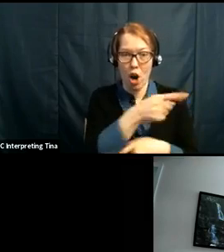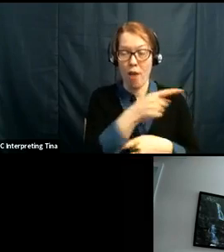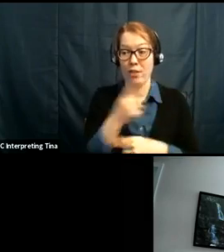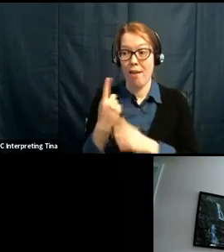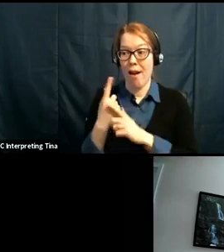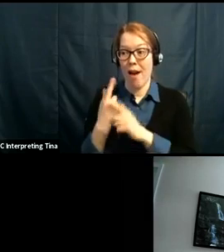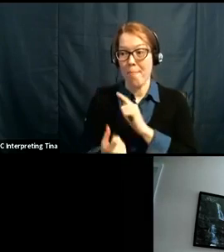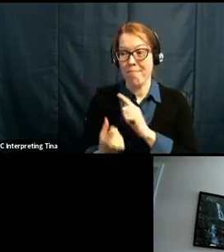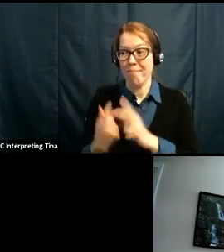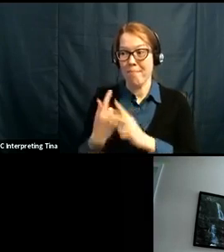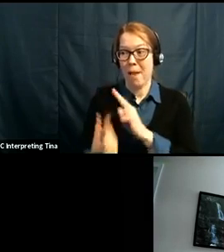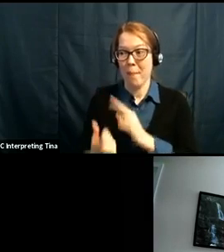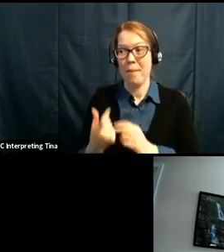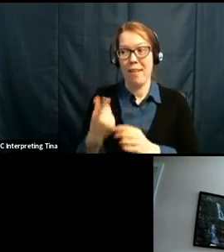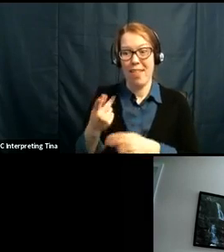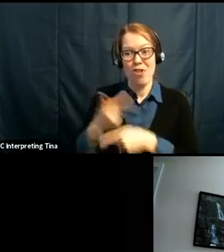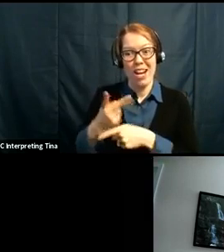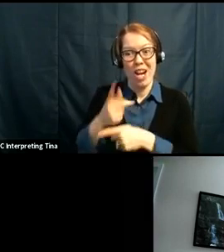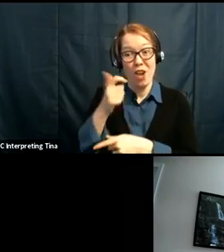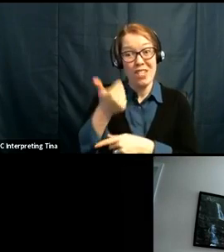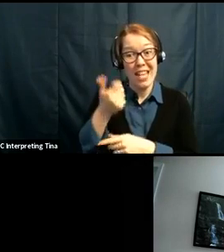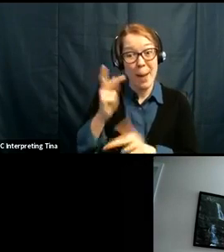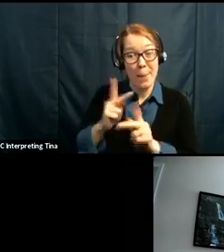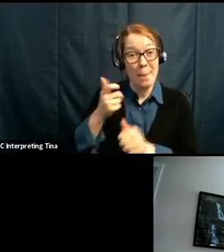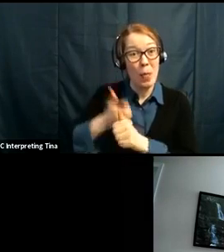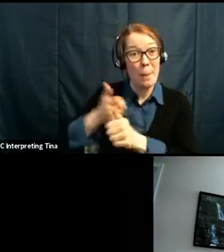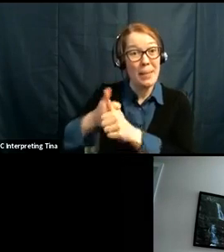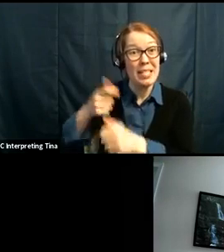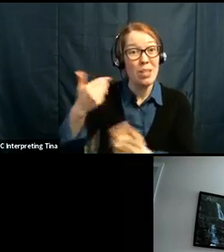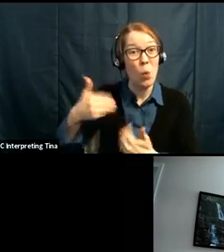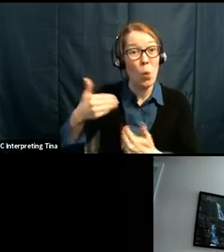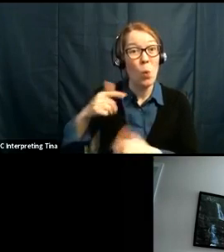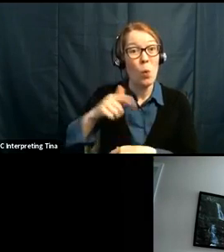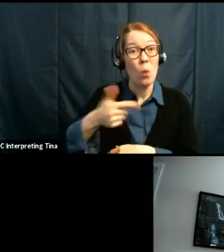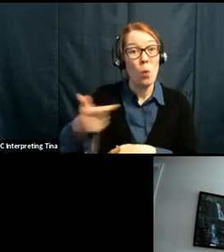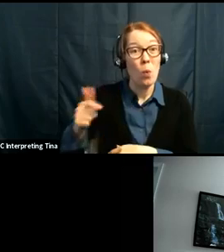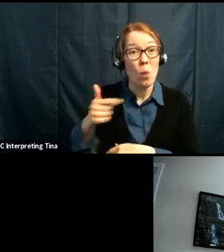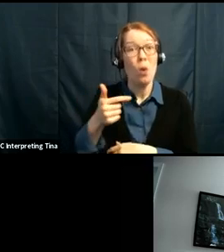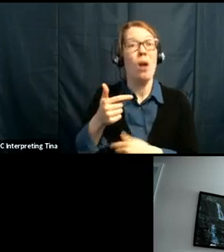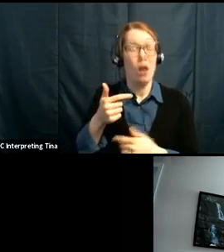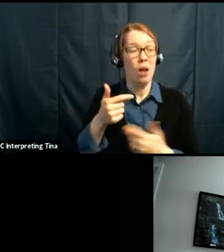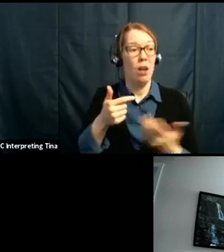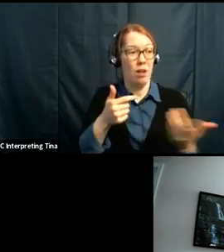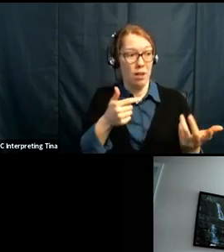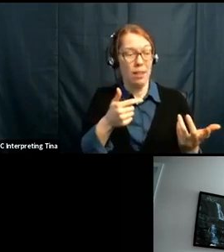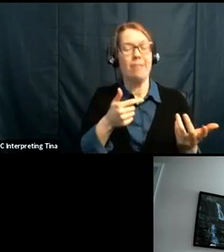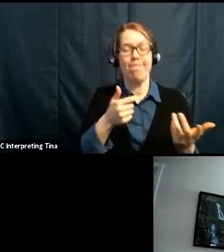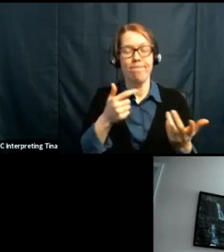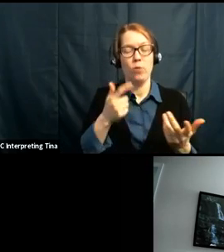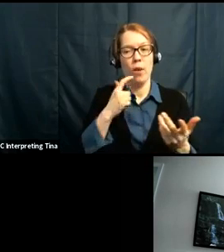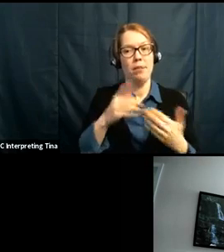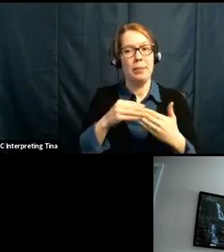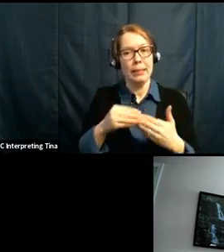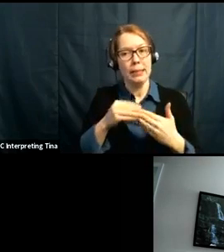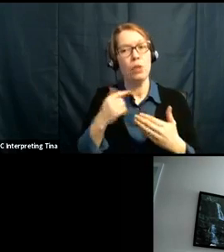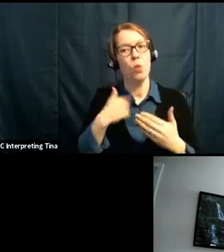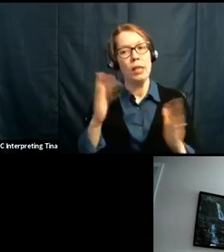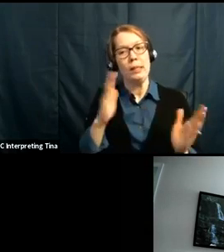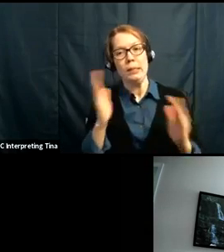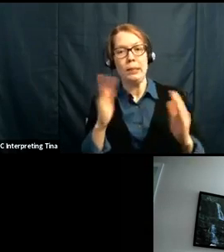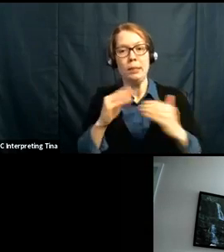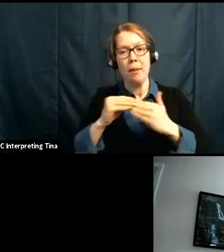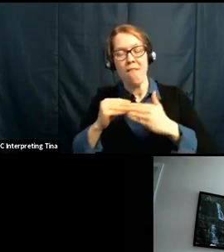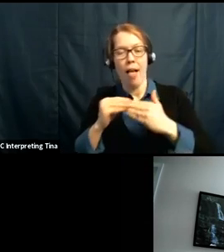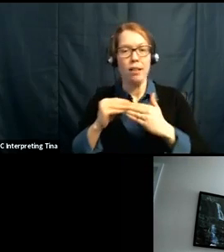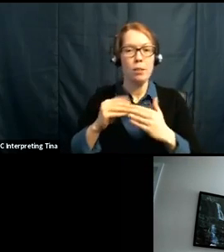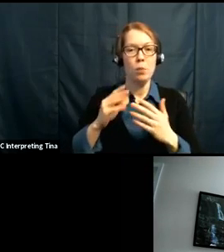like to. It's still safe. It's still high quality. We're still doing what we need to do, but we've had to be nimble and flexible like everybody else